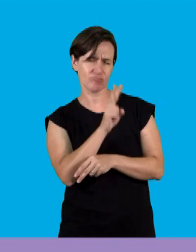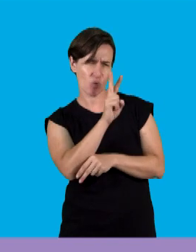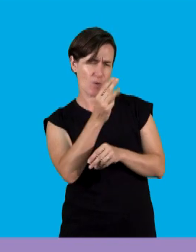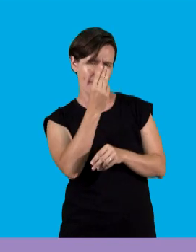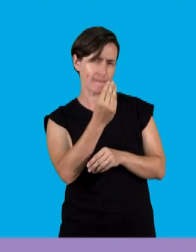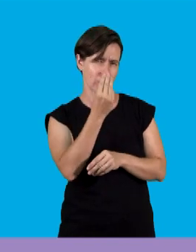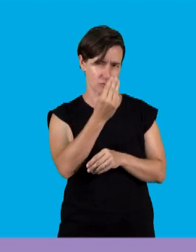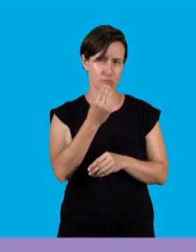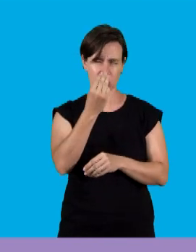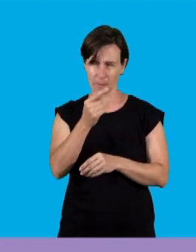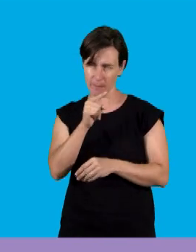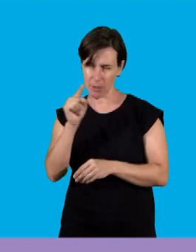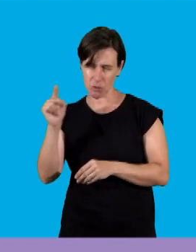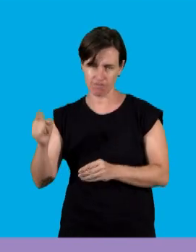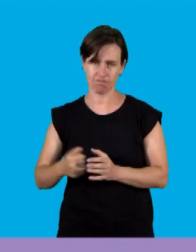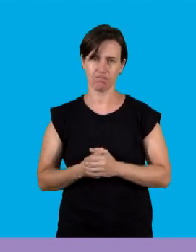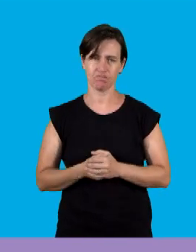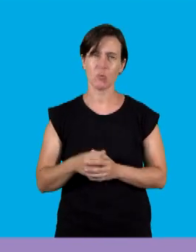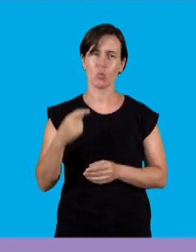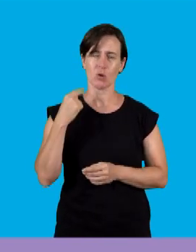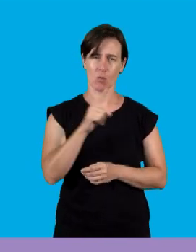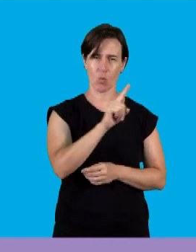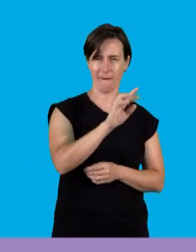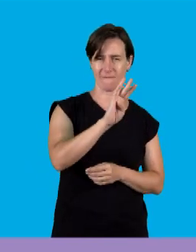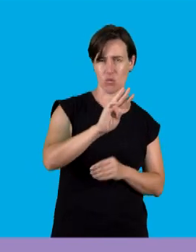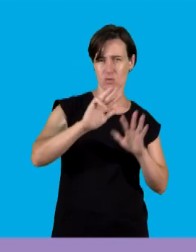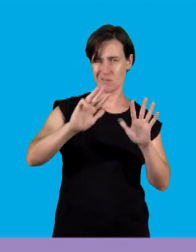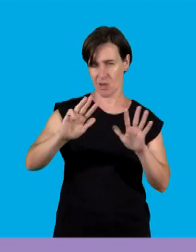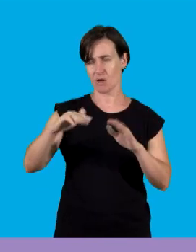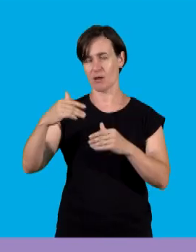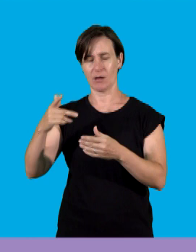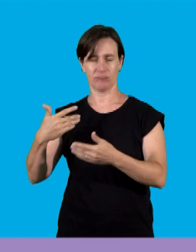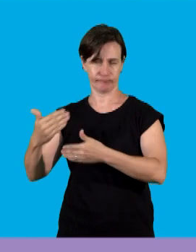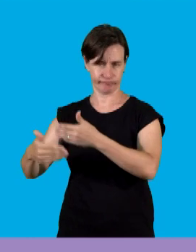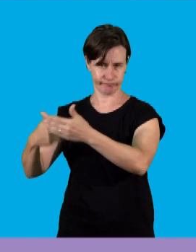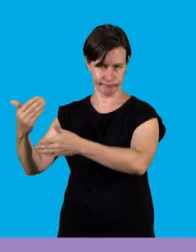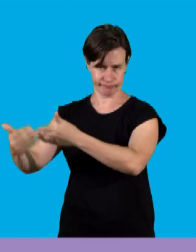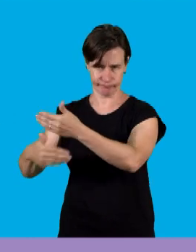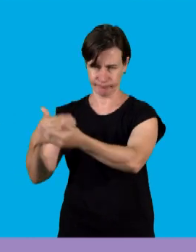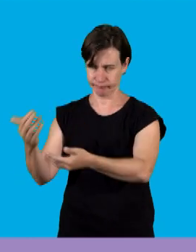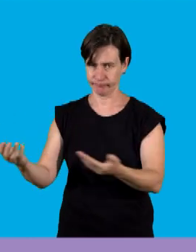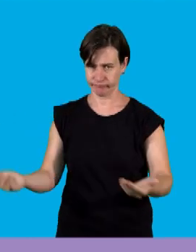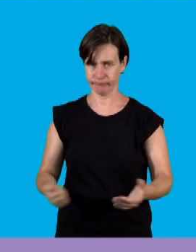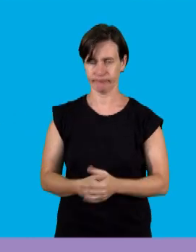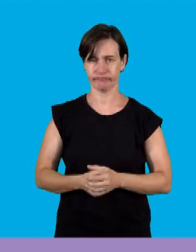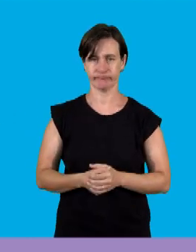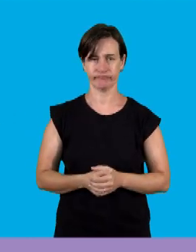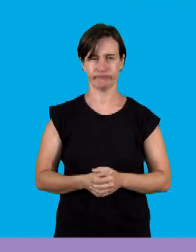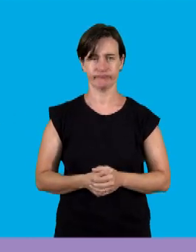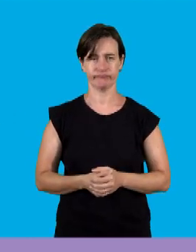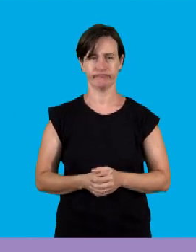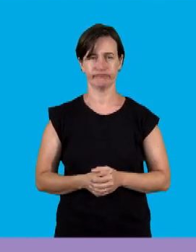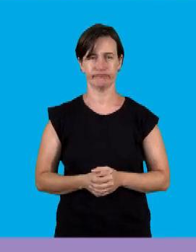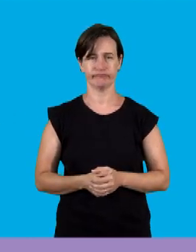already found that sequence which we have seen is 1, 4, 9, and it continues right up until there.